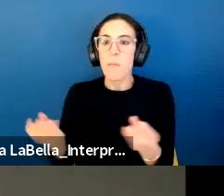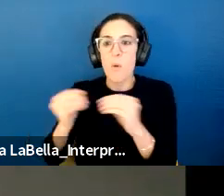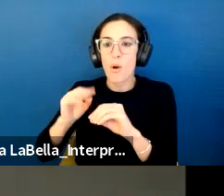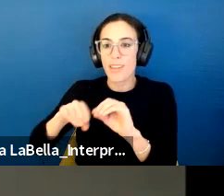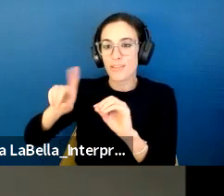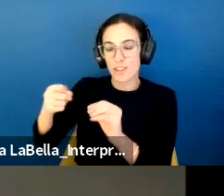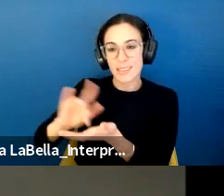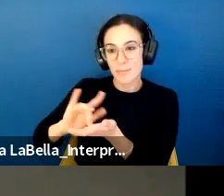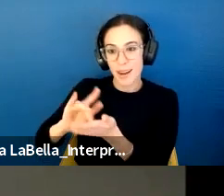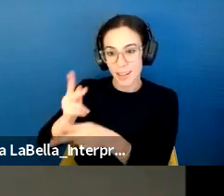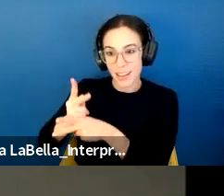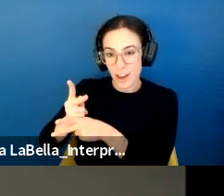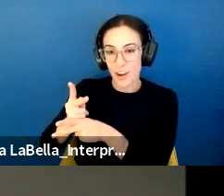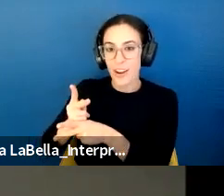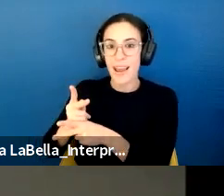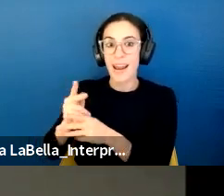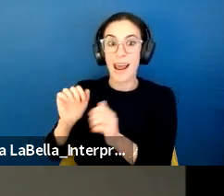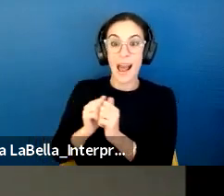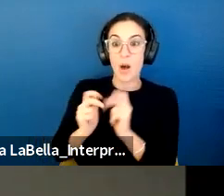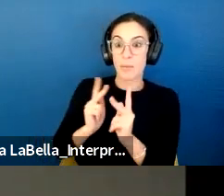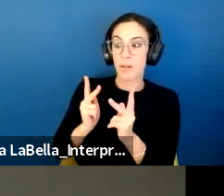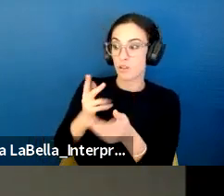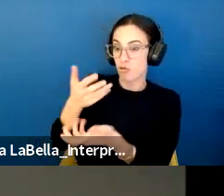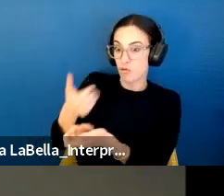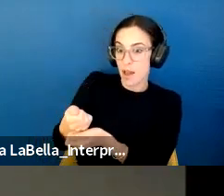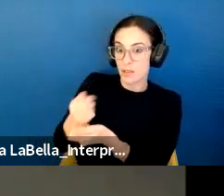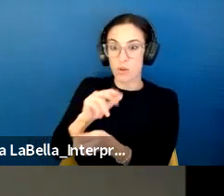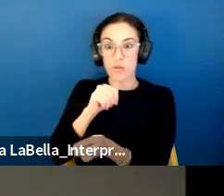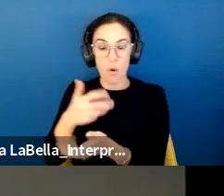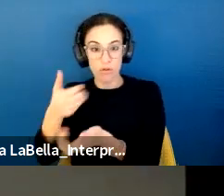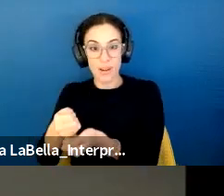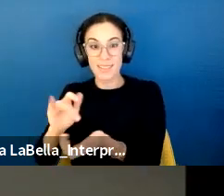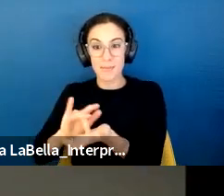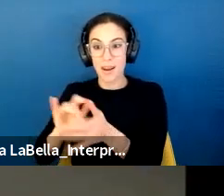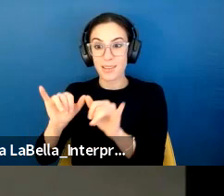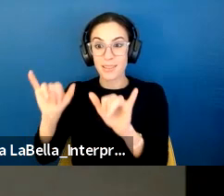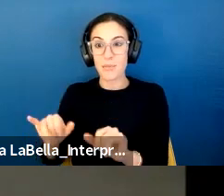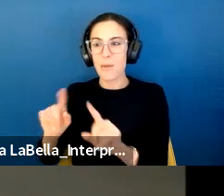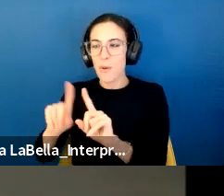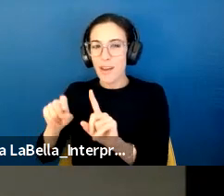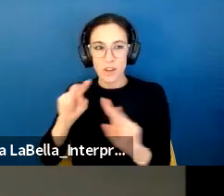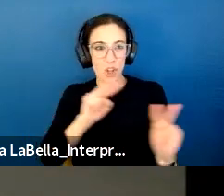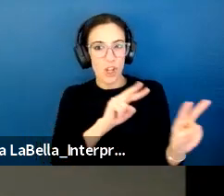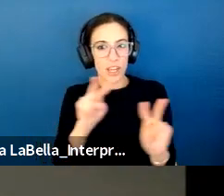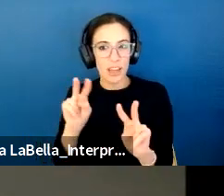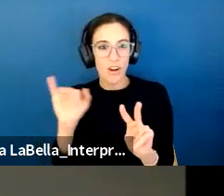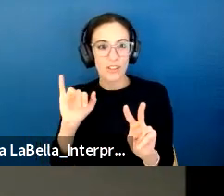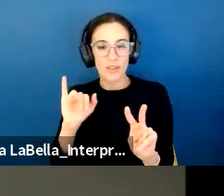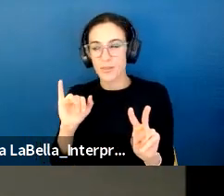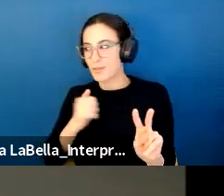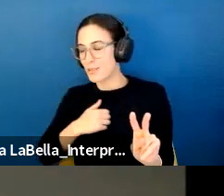healthcare system, to other facets of who deserves to be, sorry, my dog's a little